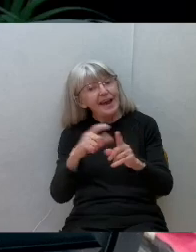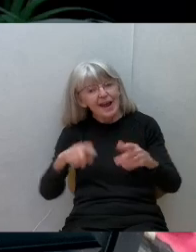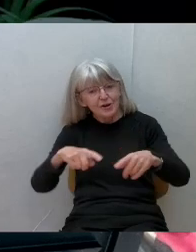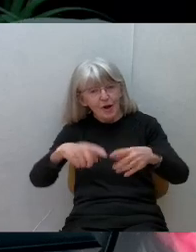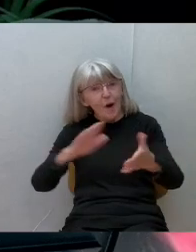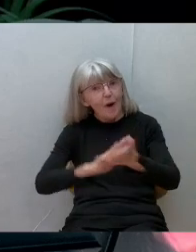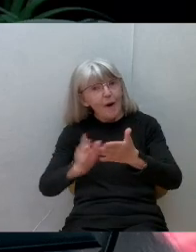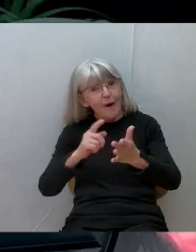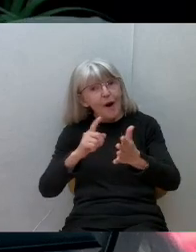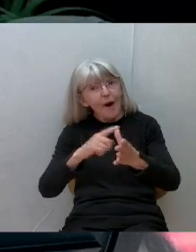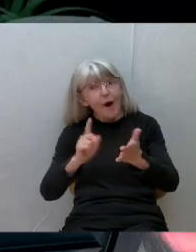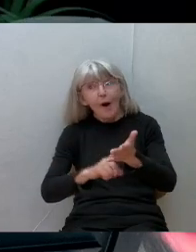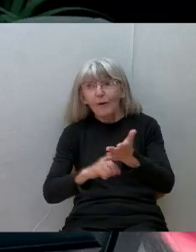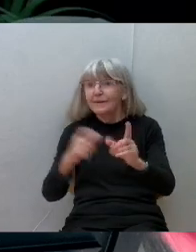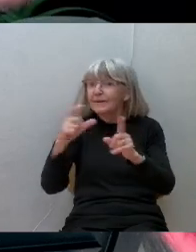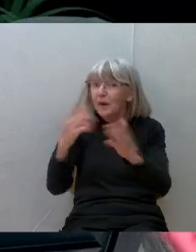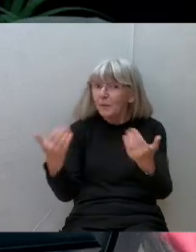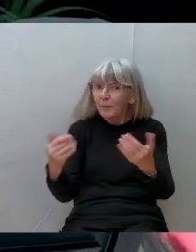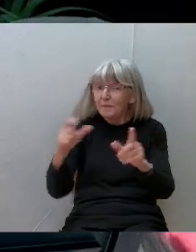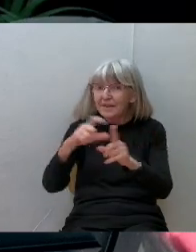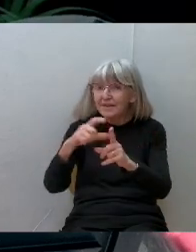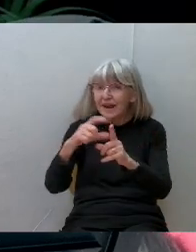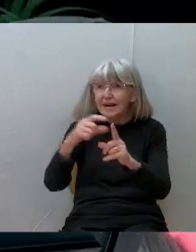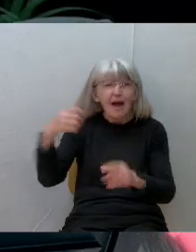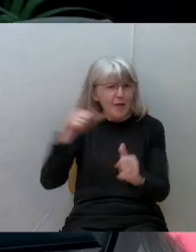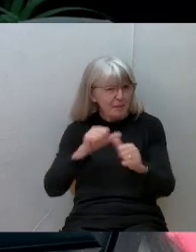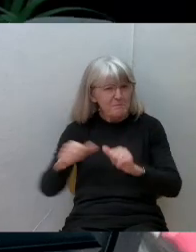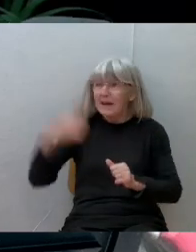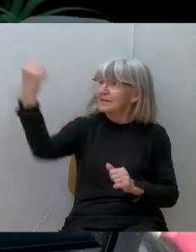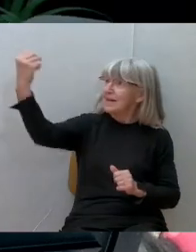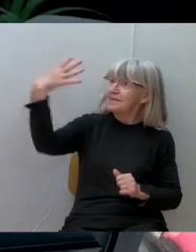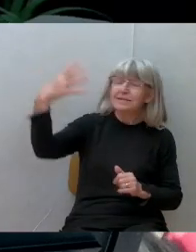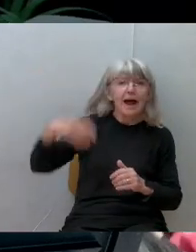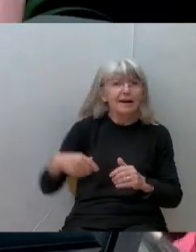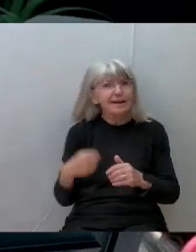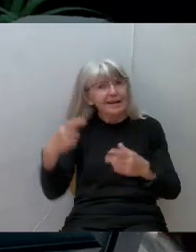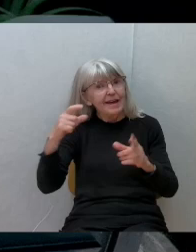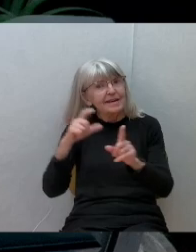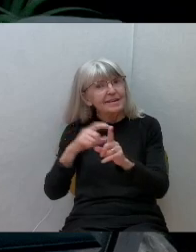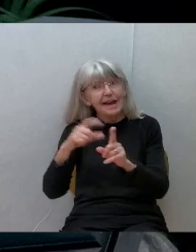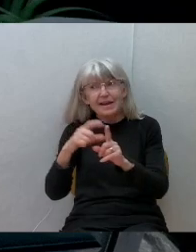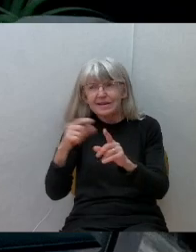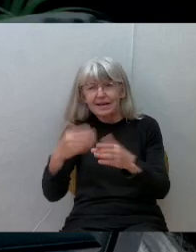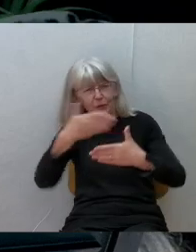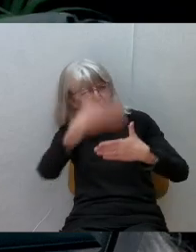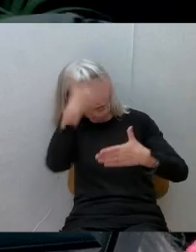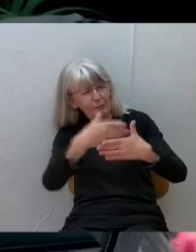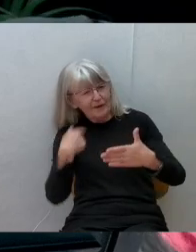the sunniest city in Scotland. In case you're wondering, there's a window there, I can see the weather outside.